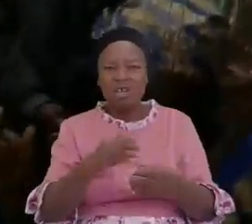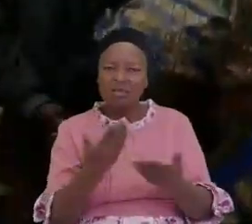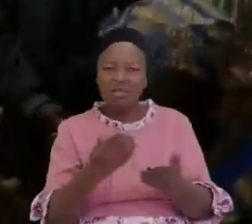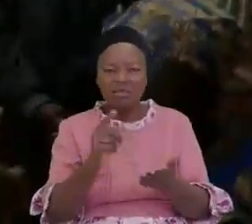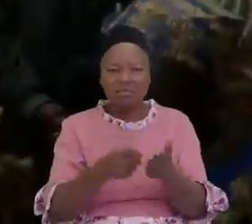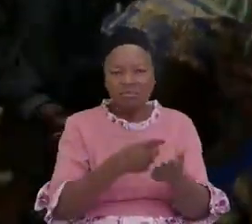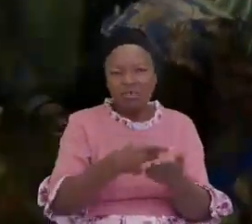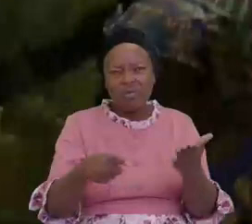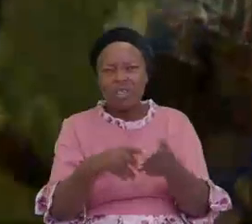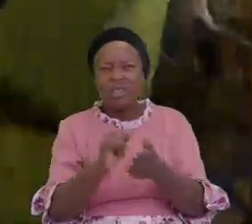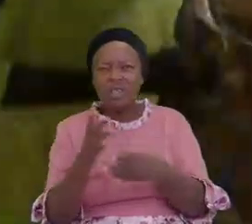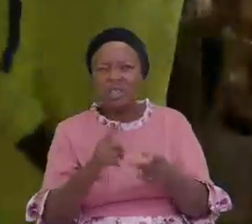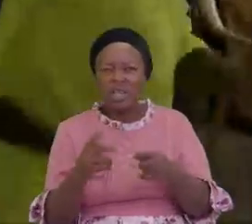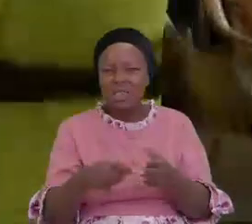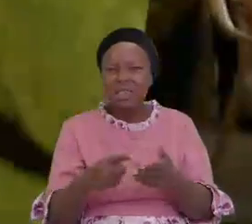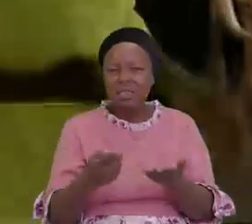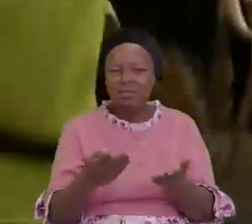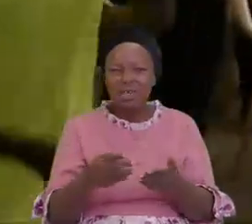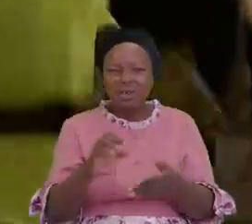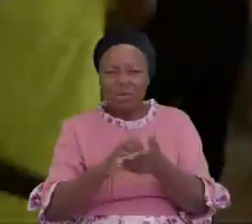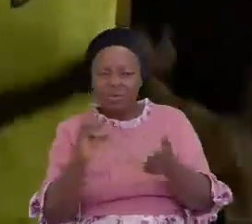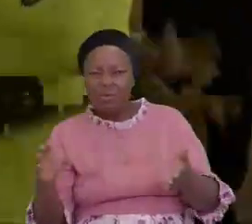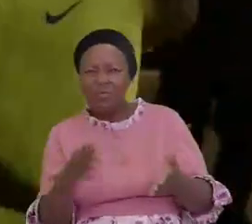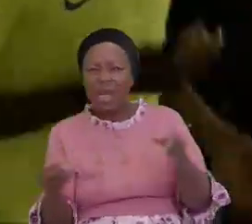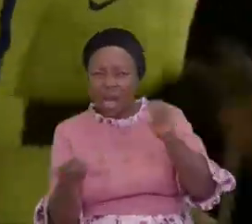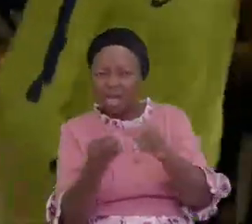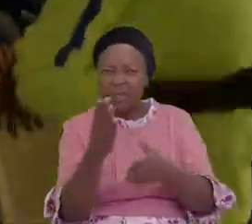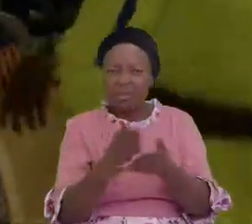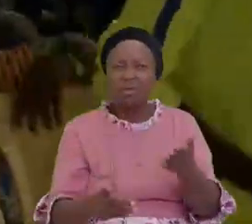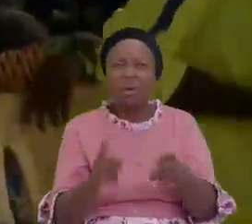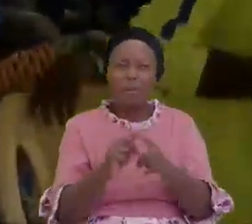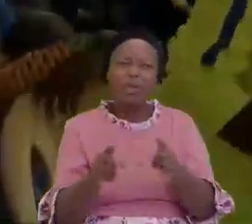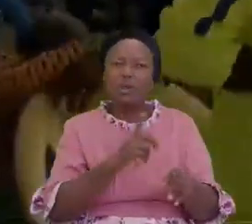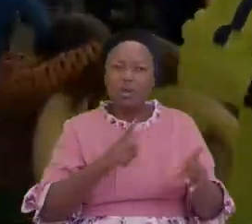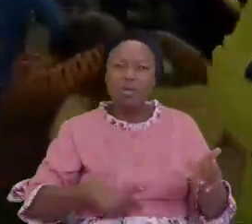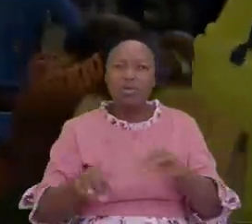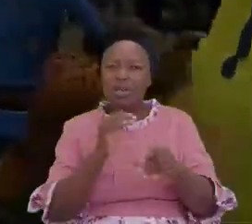carefully doctoring that will, give that spirit to me.